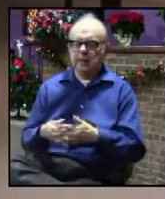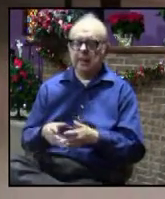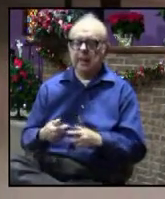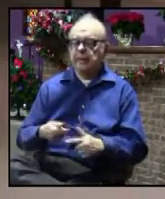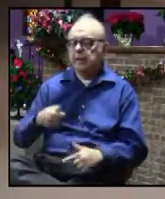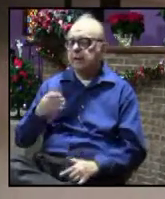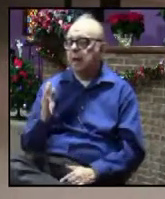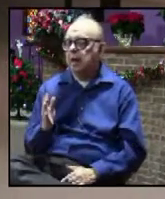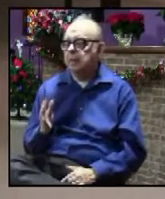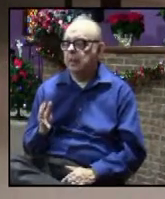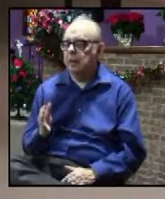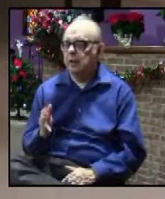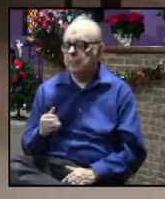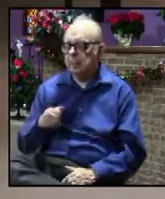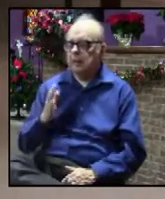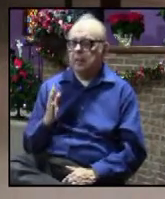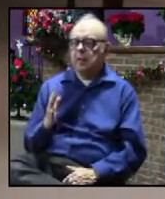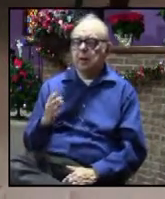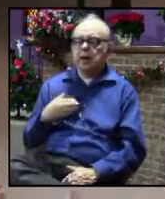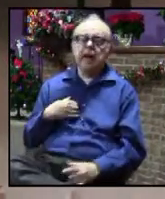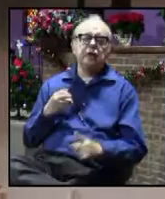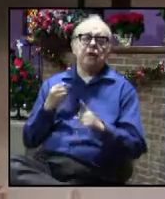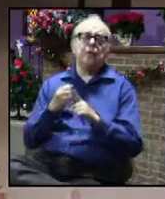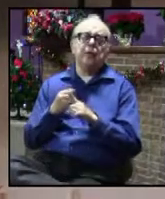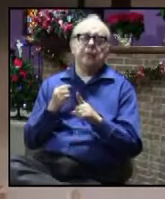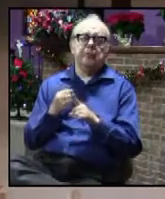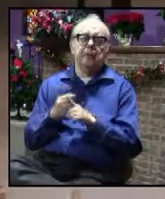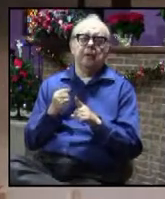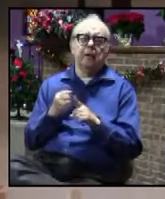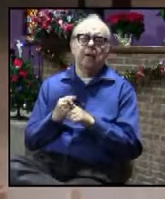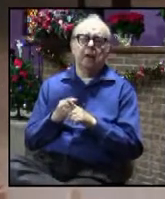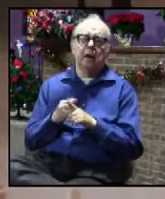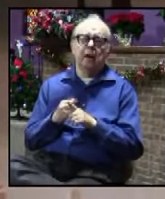God had a rhythm.